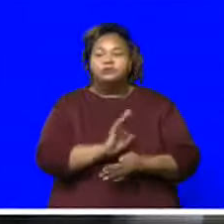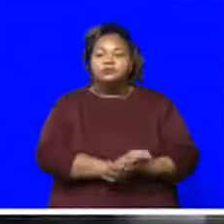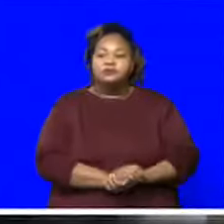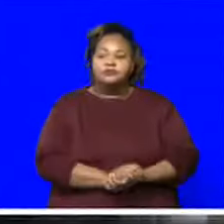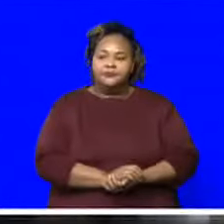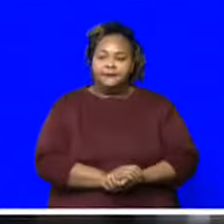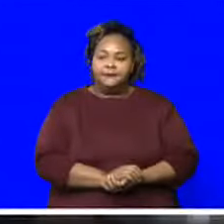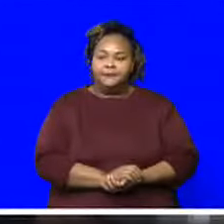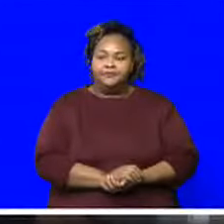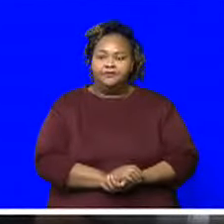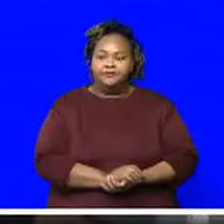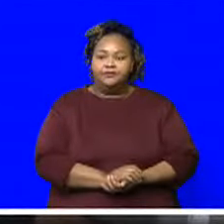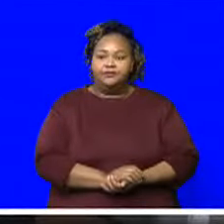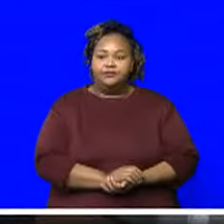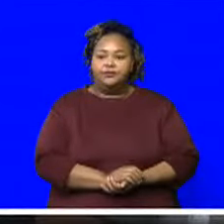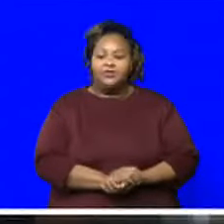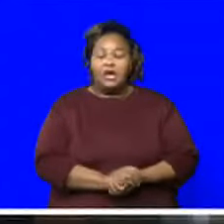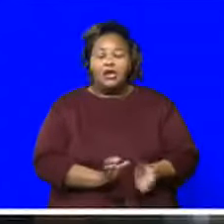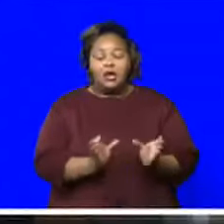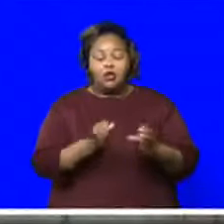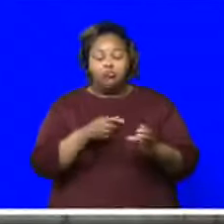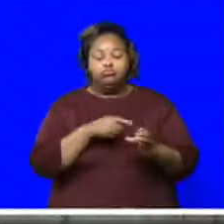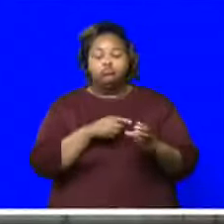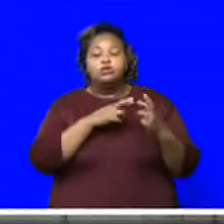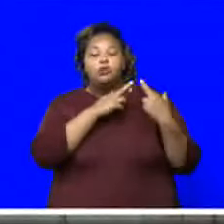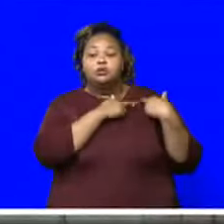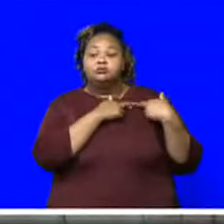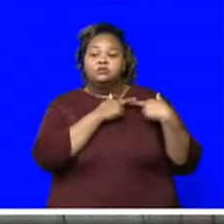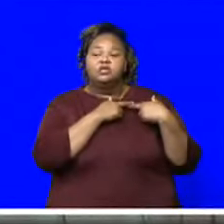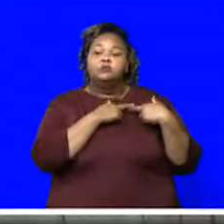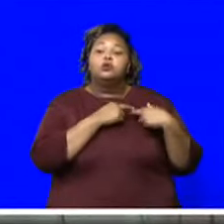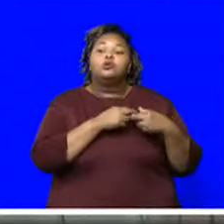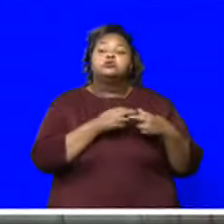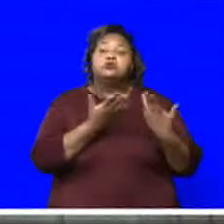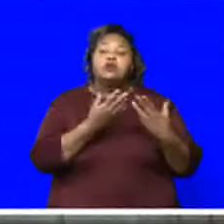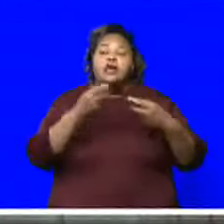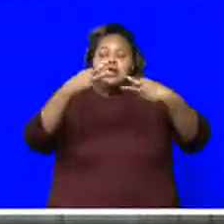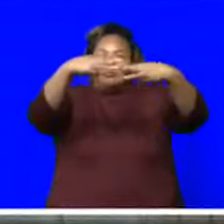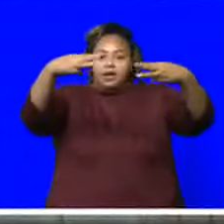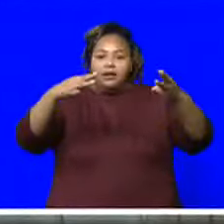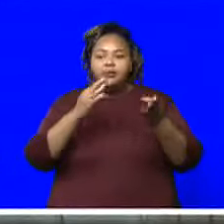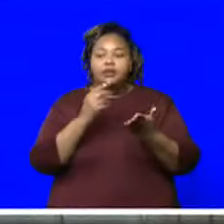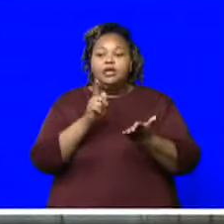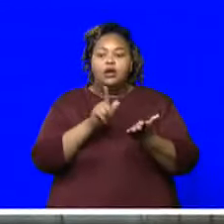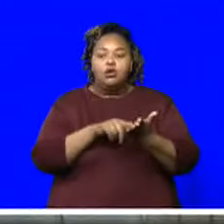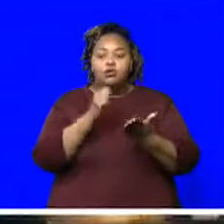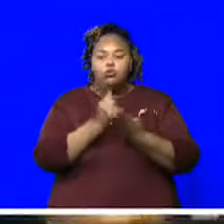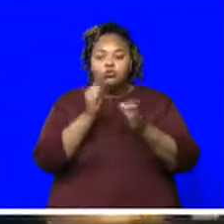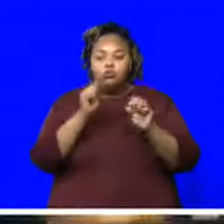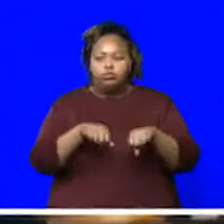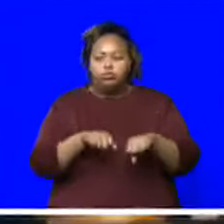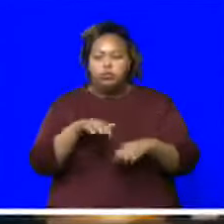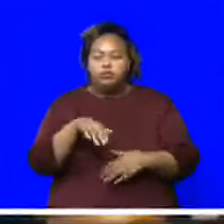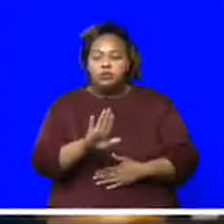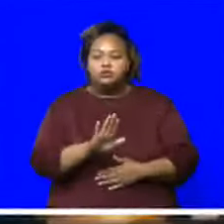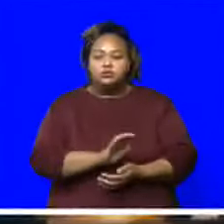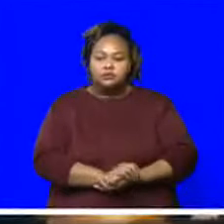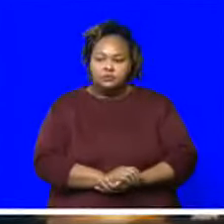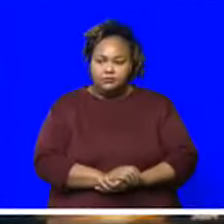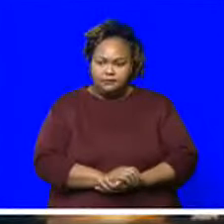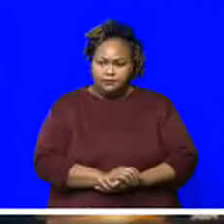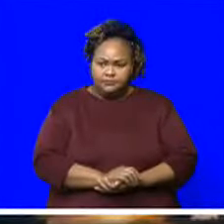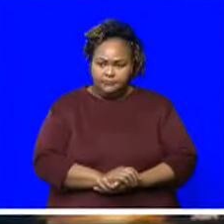being passed into law. For Eswatini TV News, Temgosima Vimbela with Muzim Konta, Ezulwini.